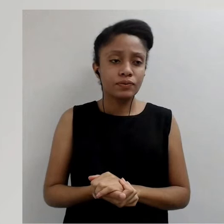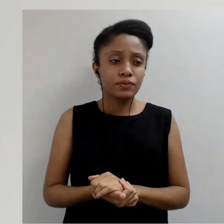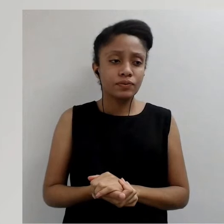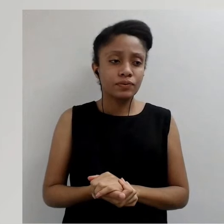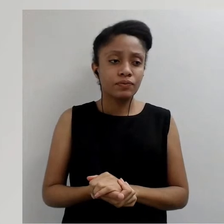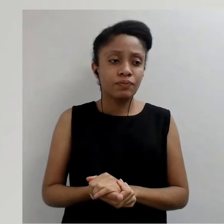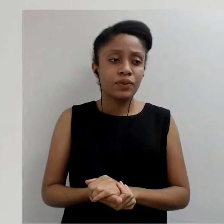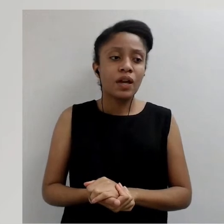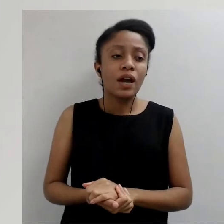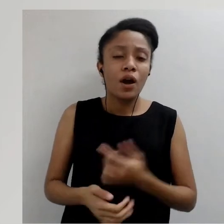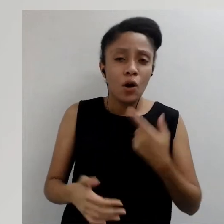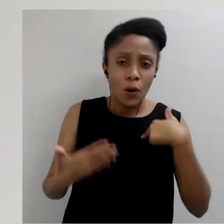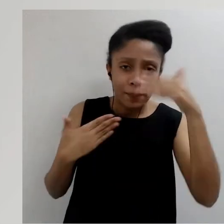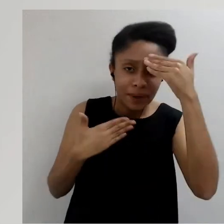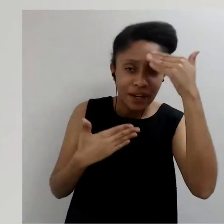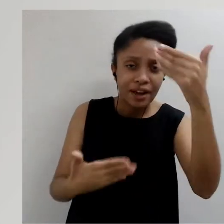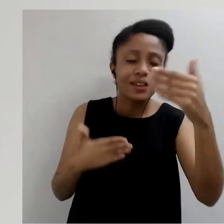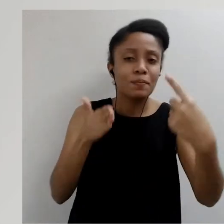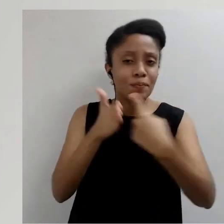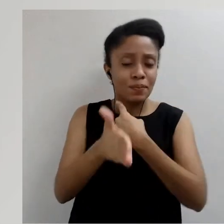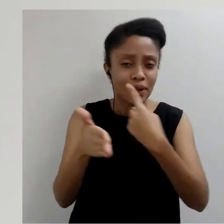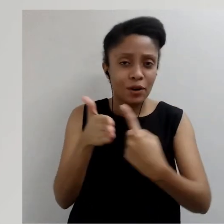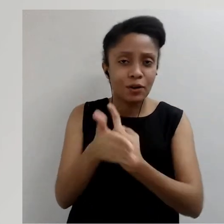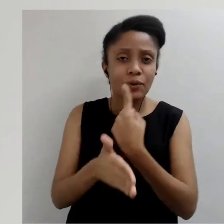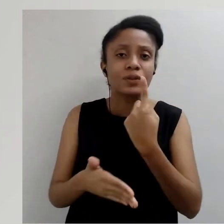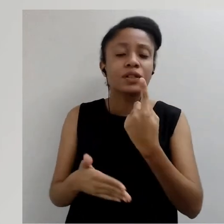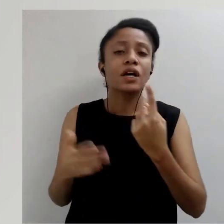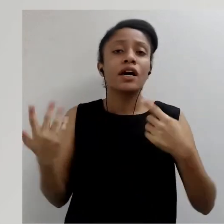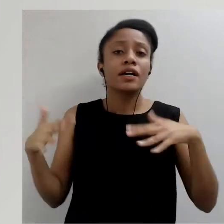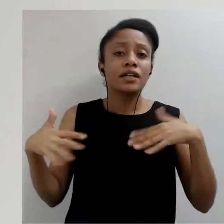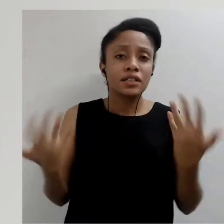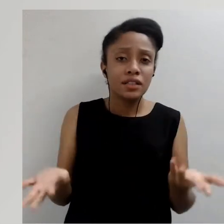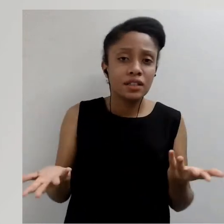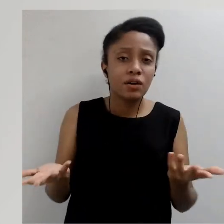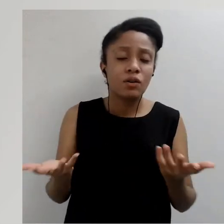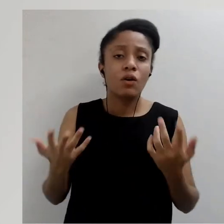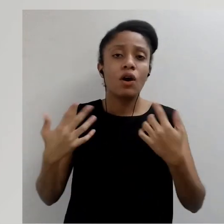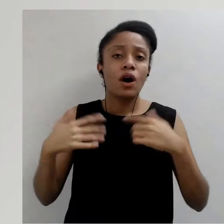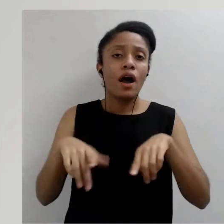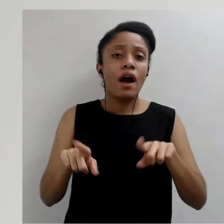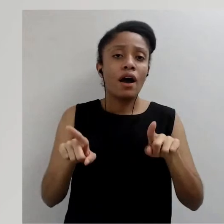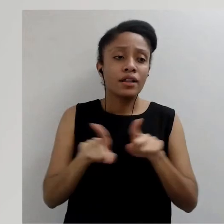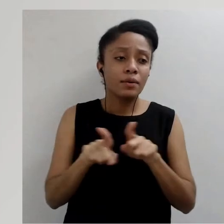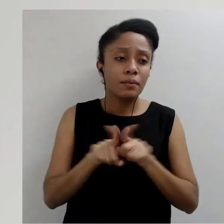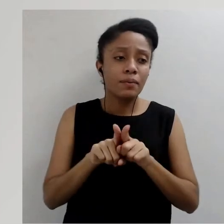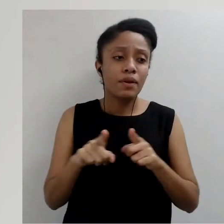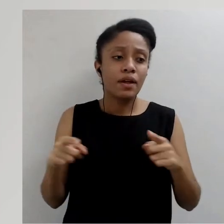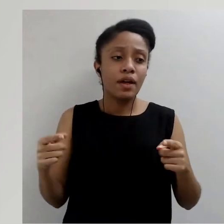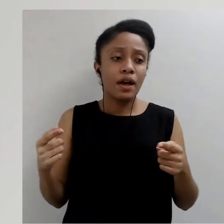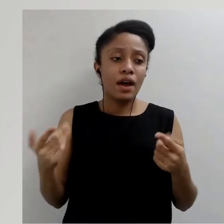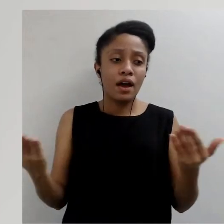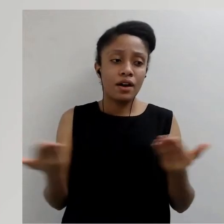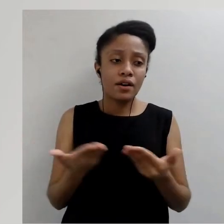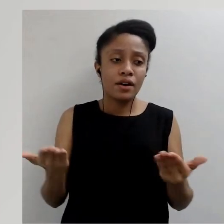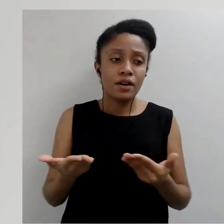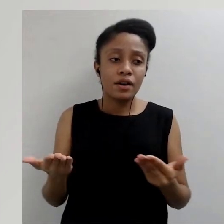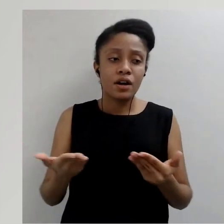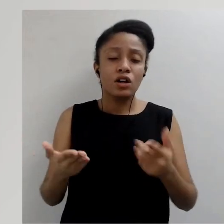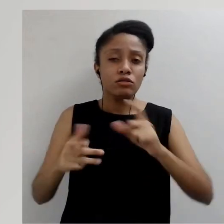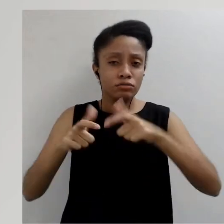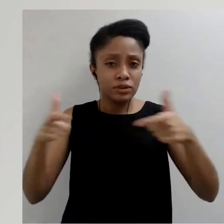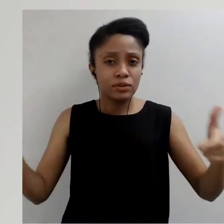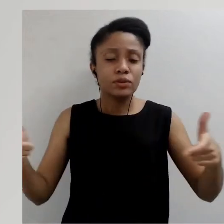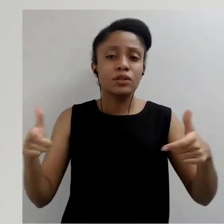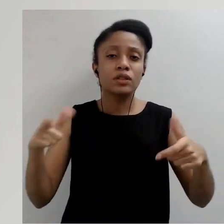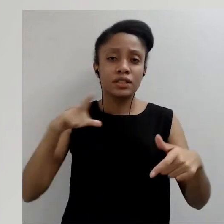I understand. Thank you. Thank you for the questions. We only have to